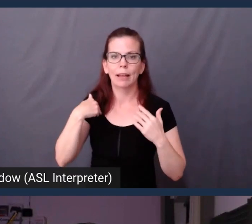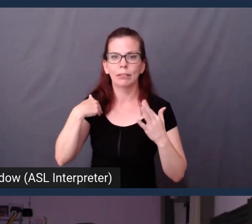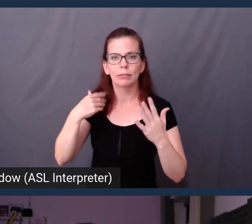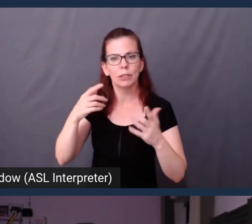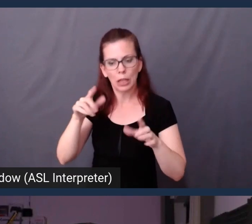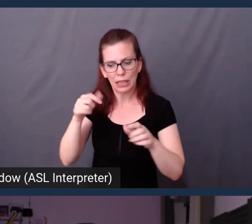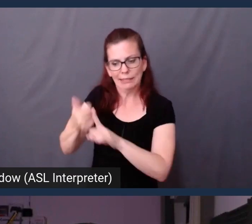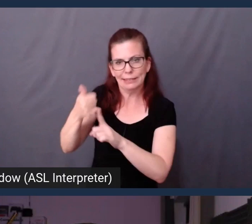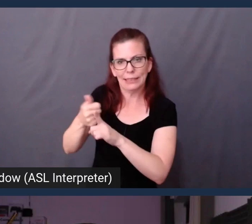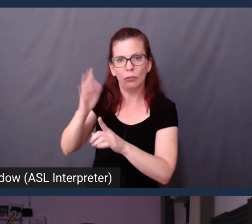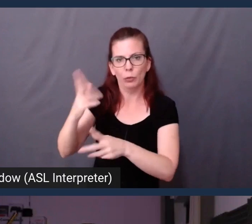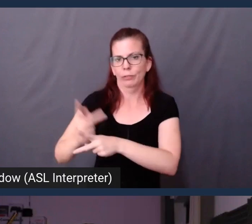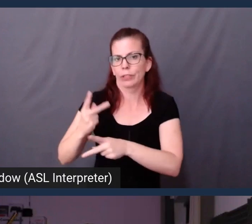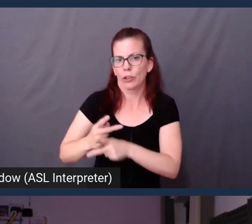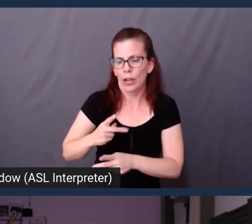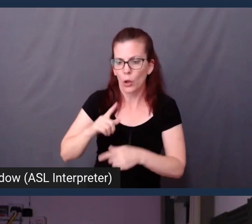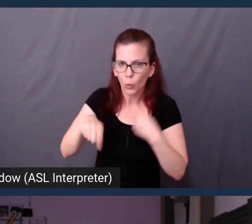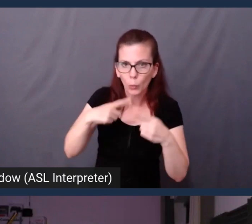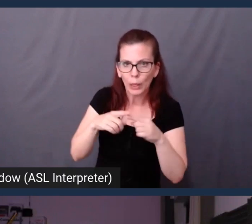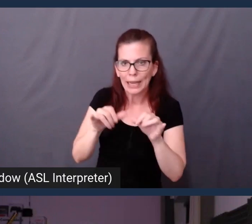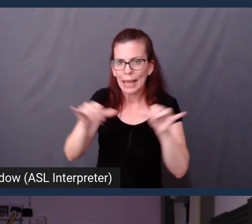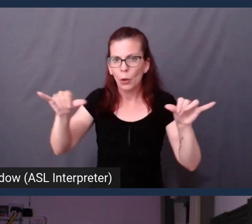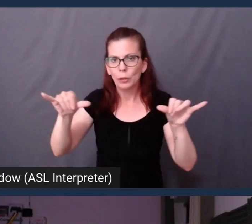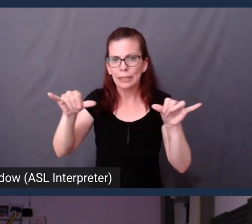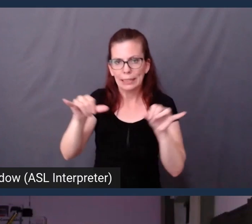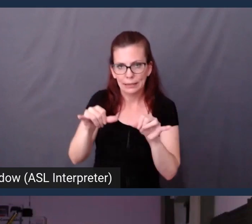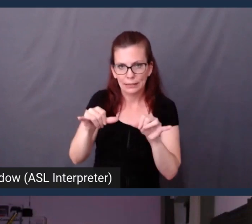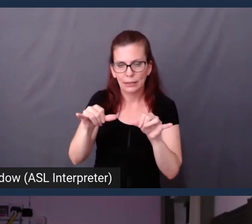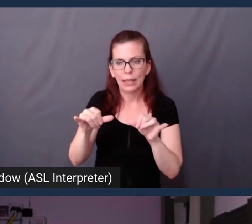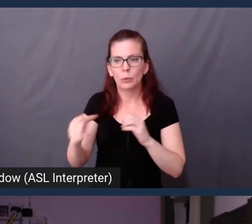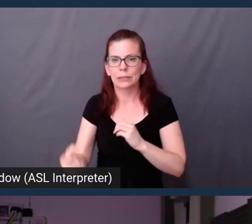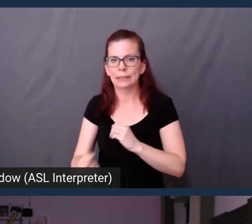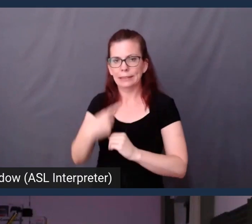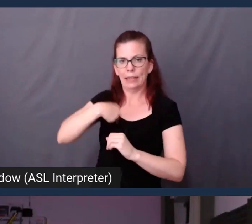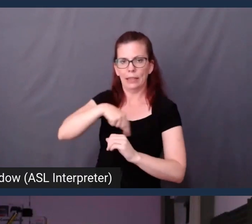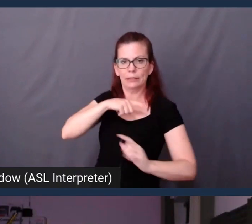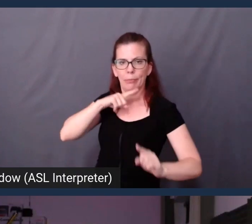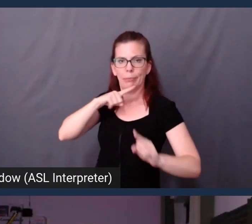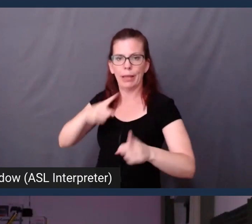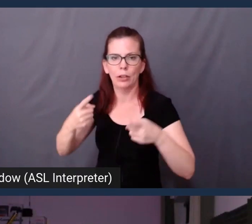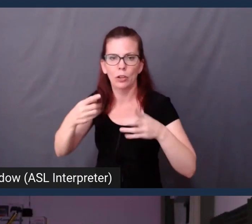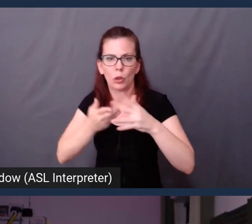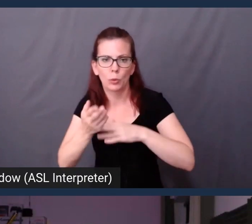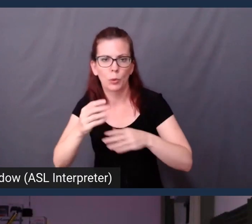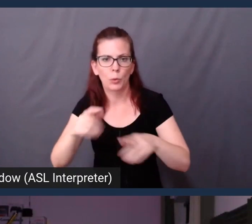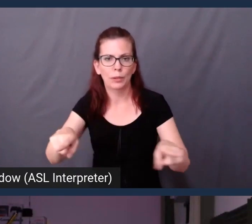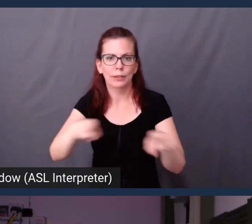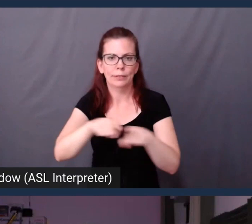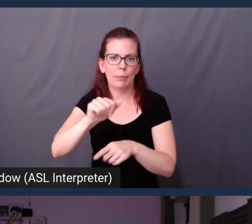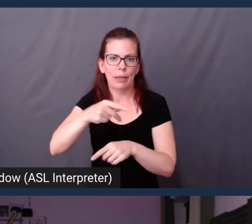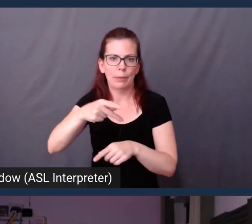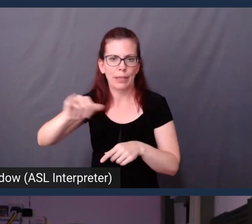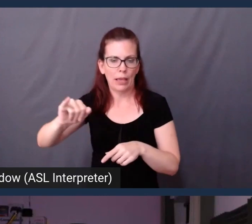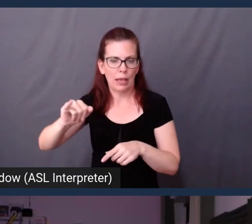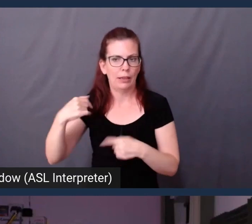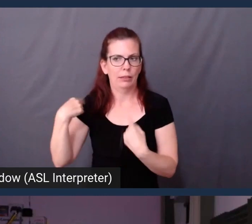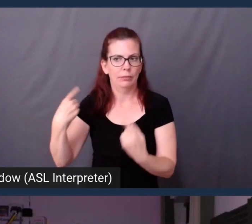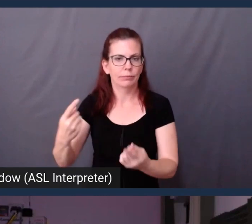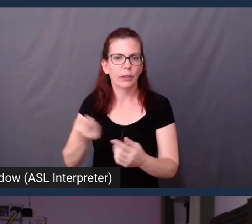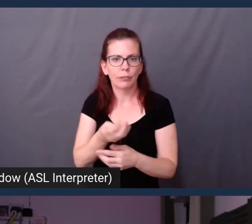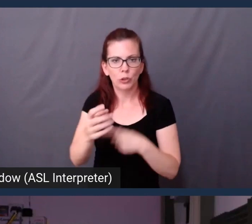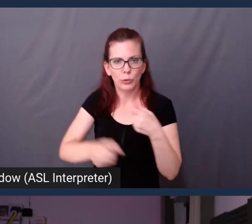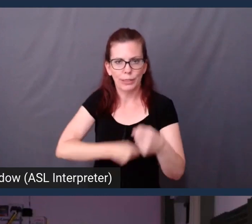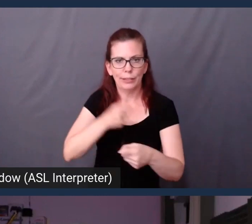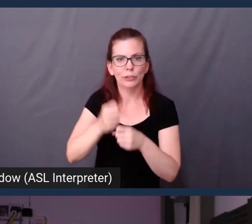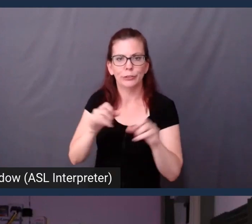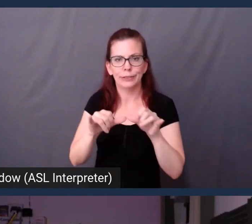when to scale out or scale in, and will send us commands over the same APIs that we have for a couple of years to scale out or scale in our